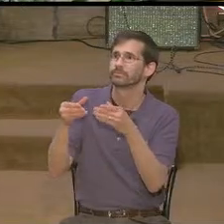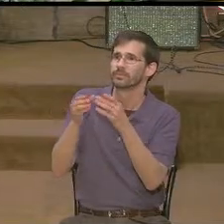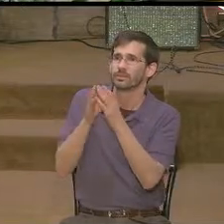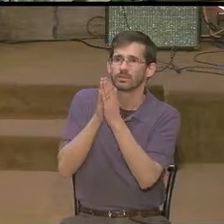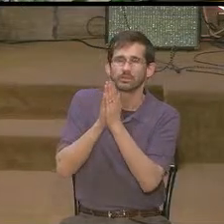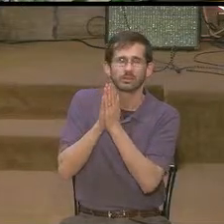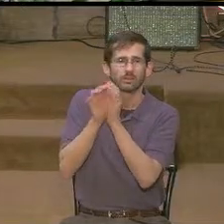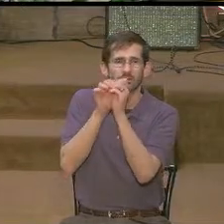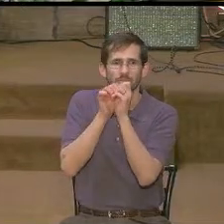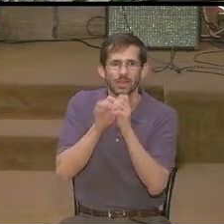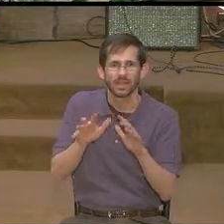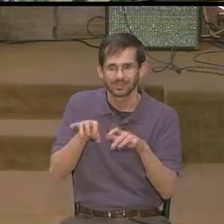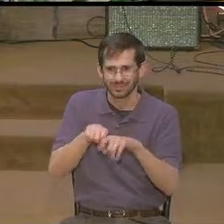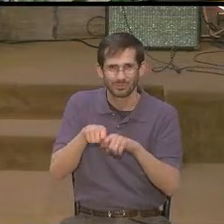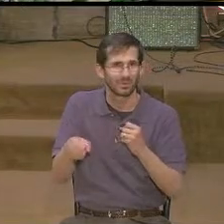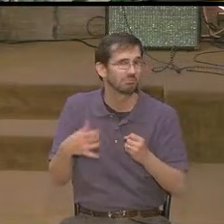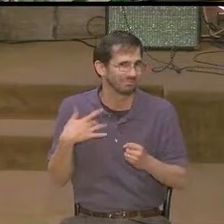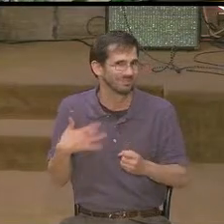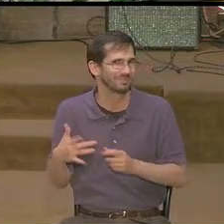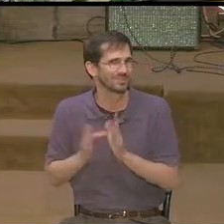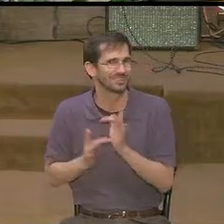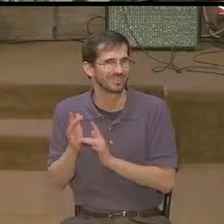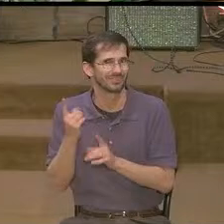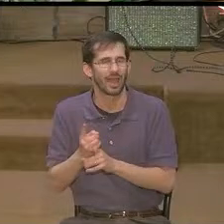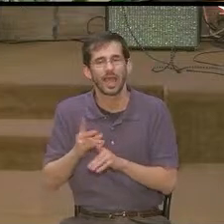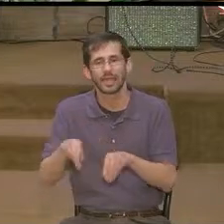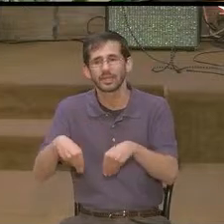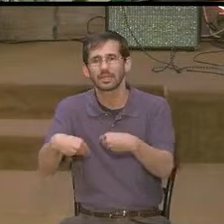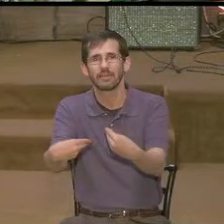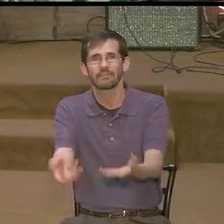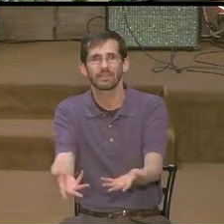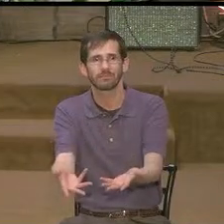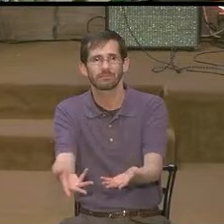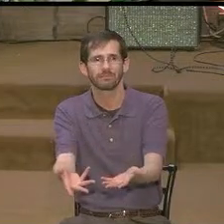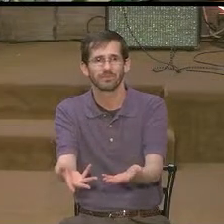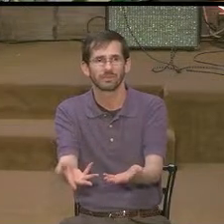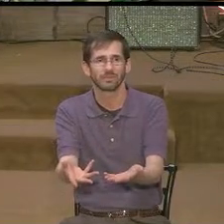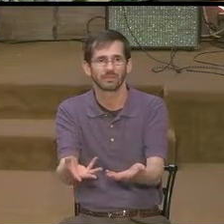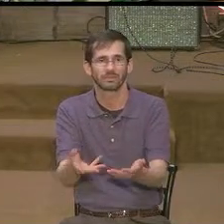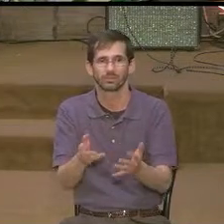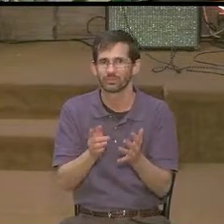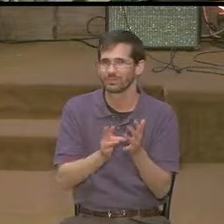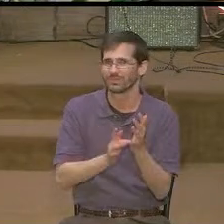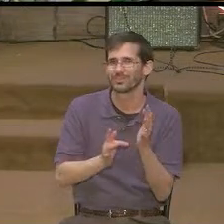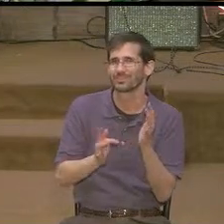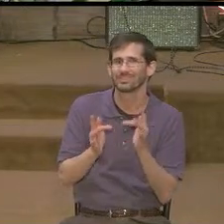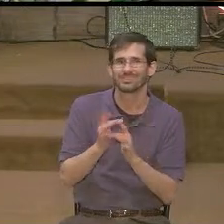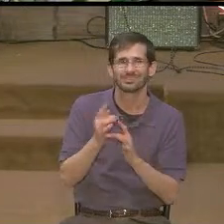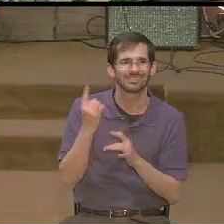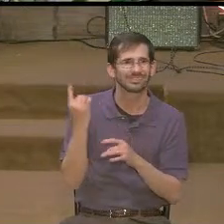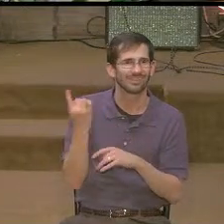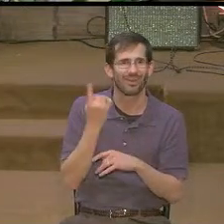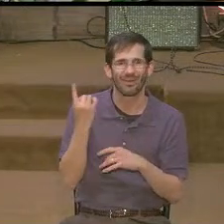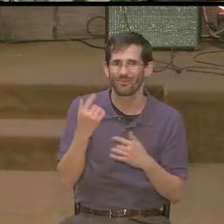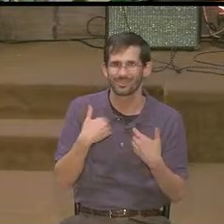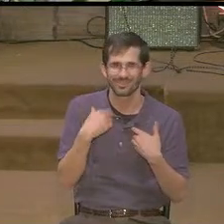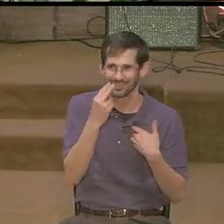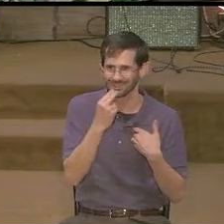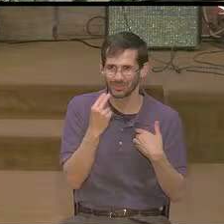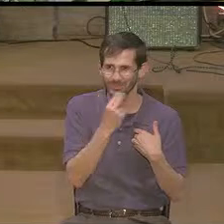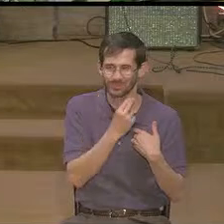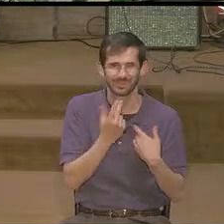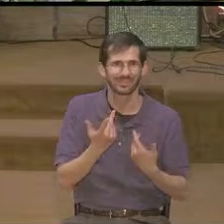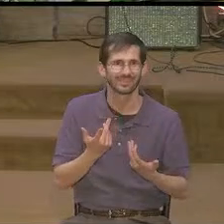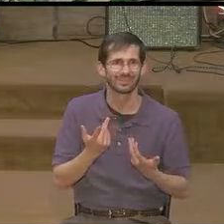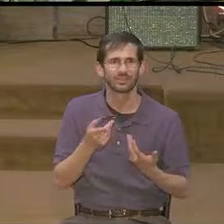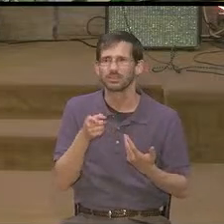he broke it, as he's known to do, and he gave it to them. Jesus is always having communion. You see,